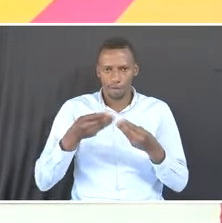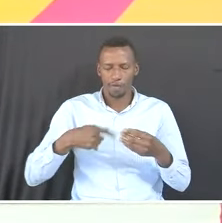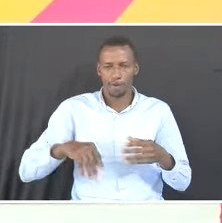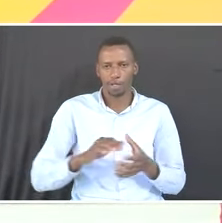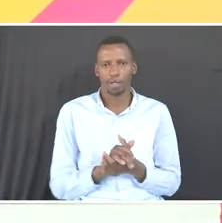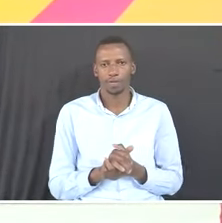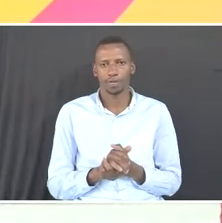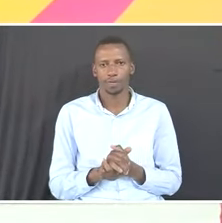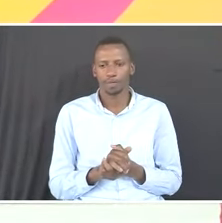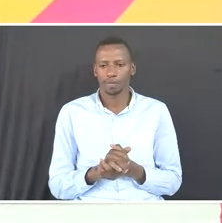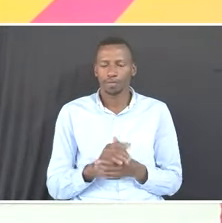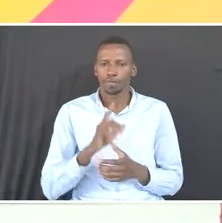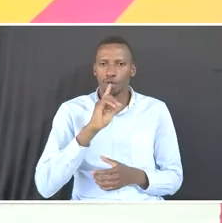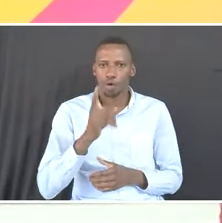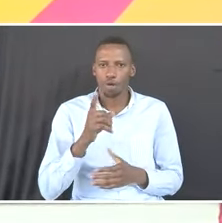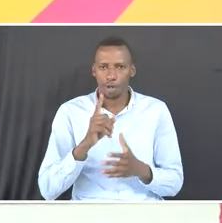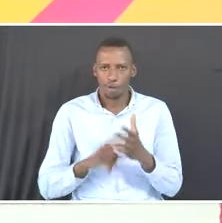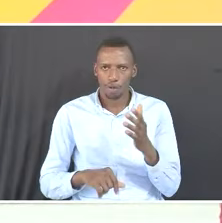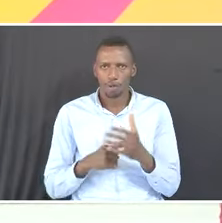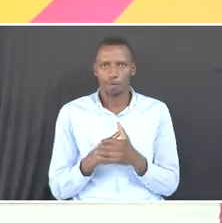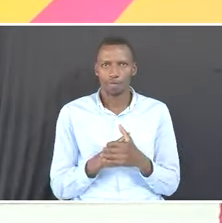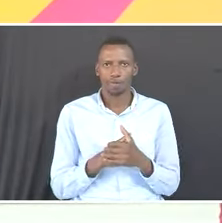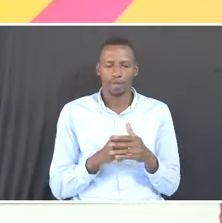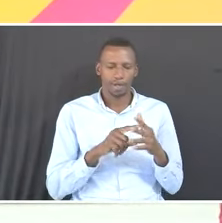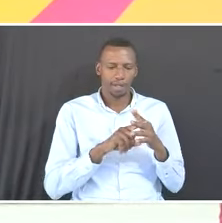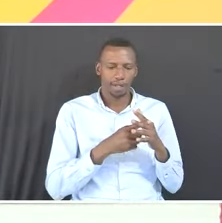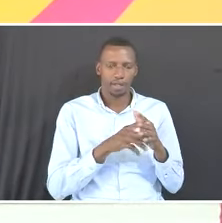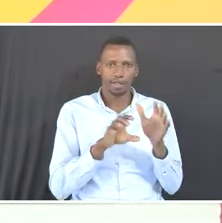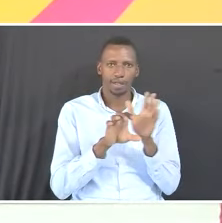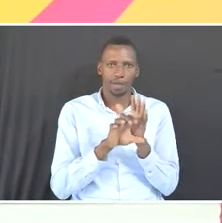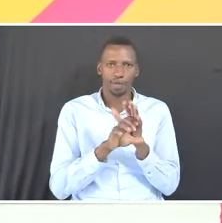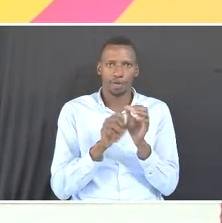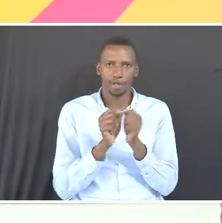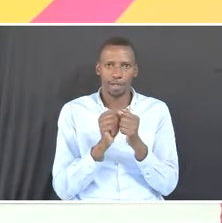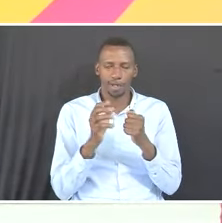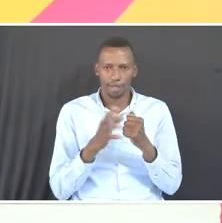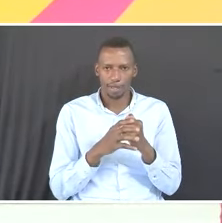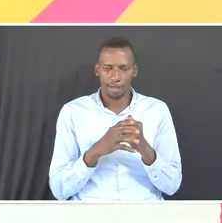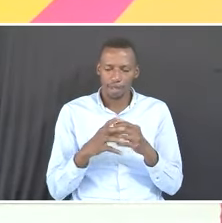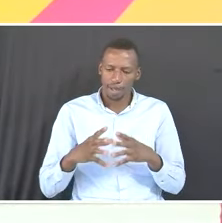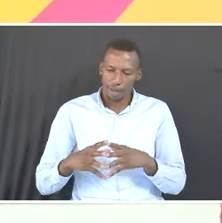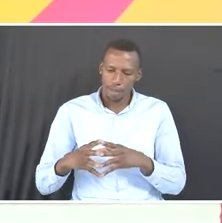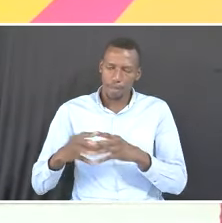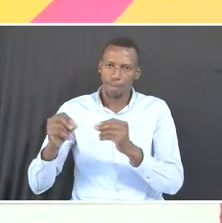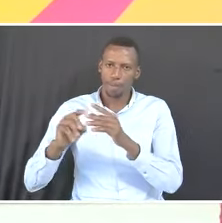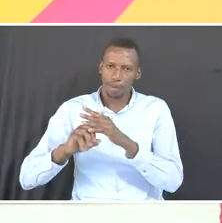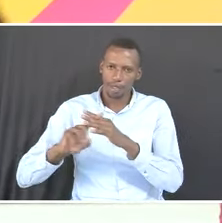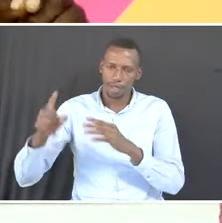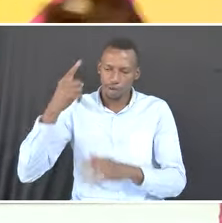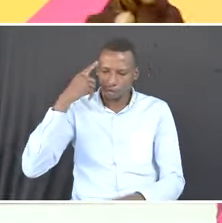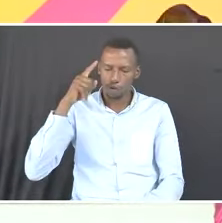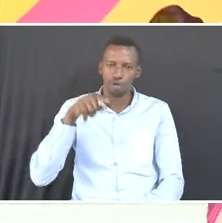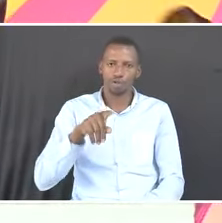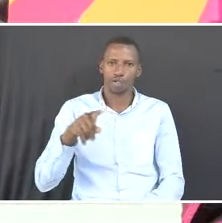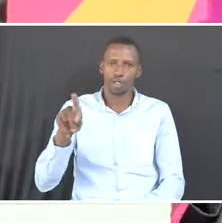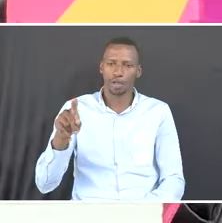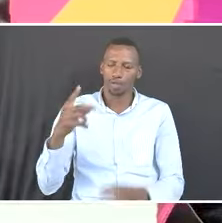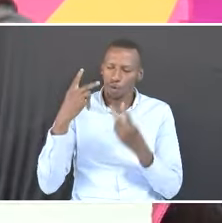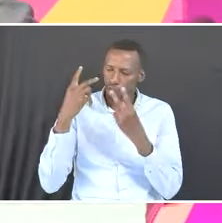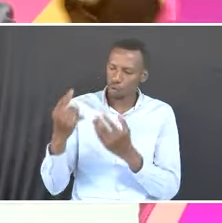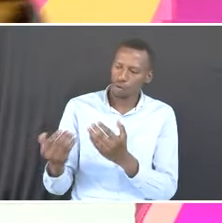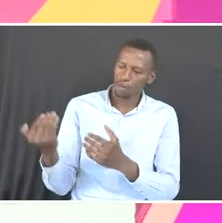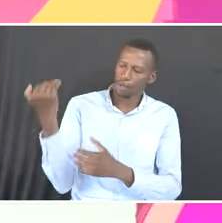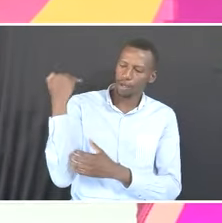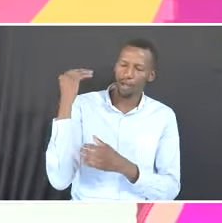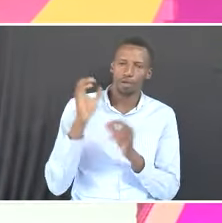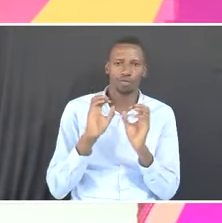What were those instructions again? Verse 17 of Genesis 19. Escape for yourself. Do not look behind you,